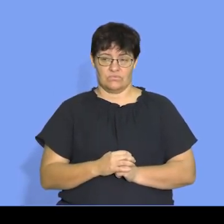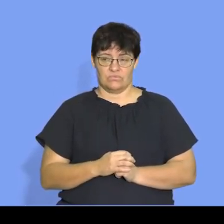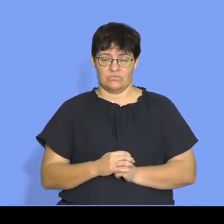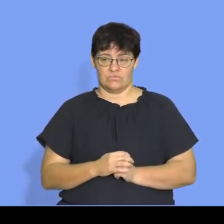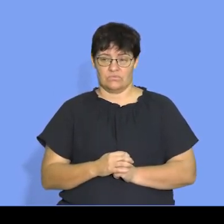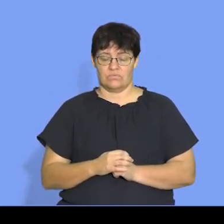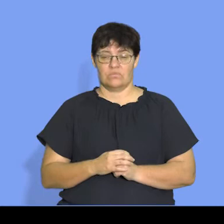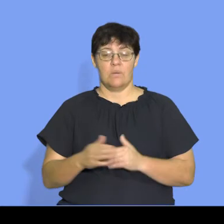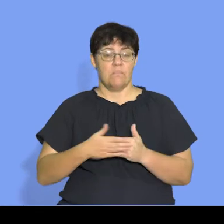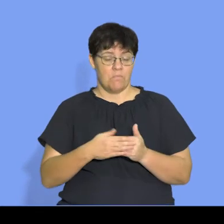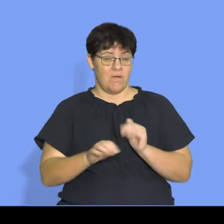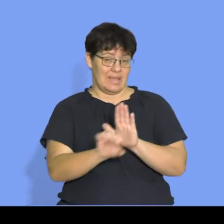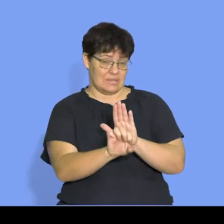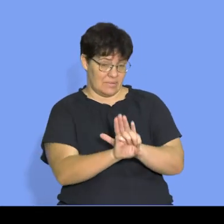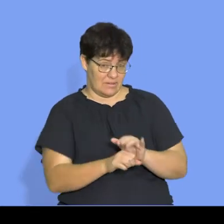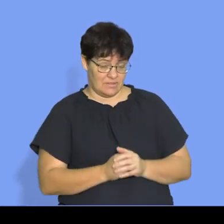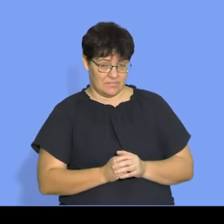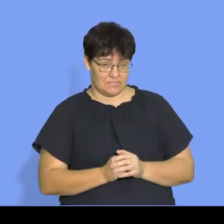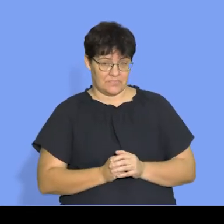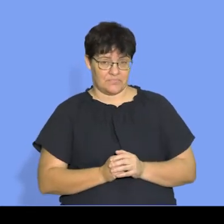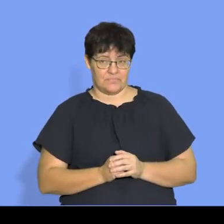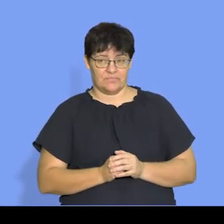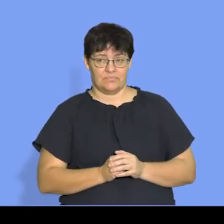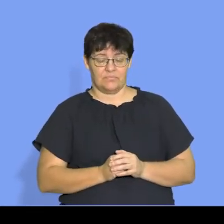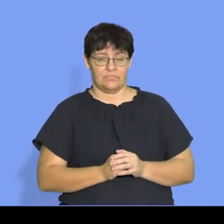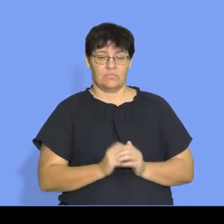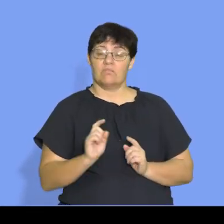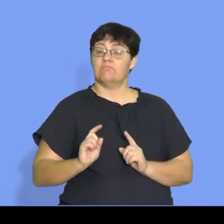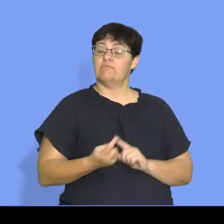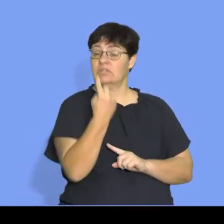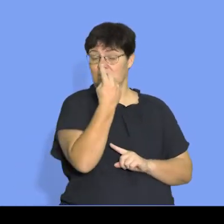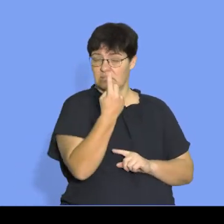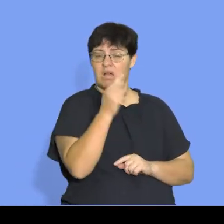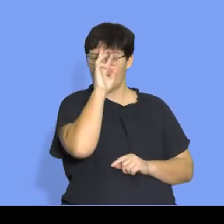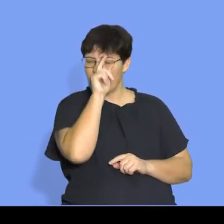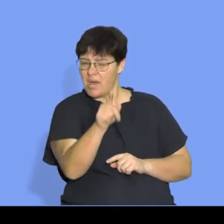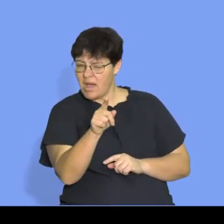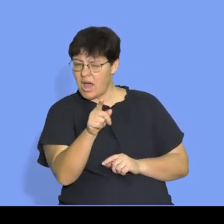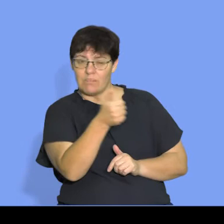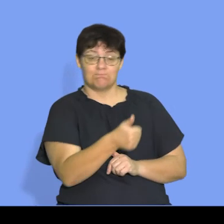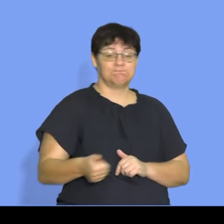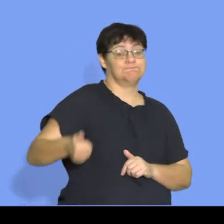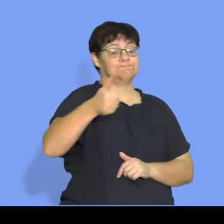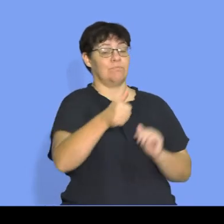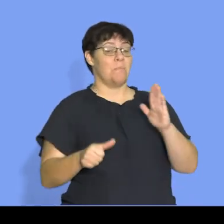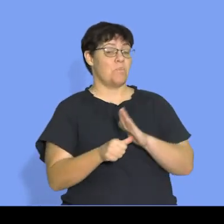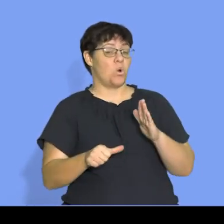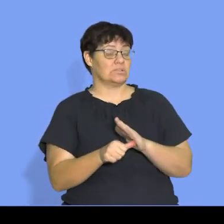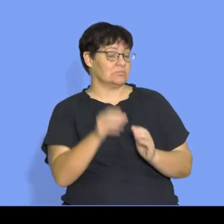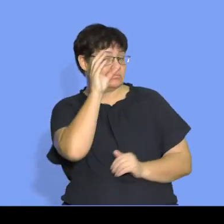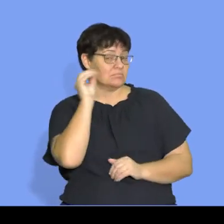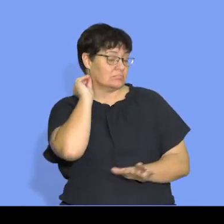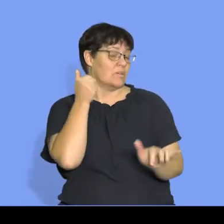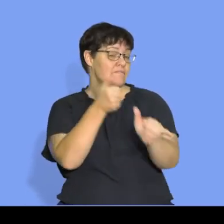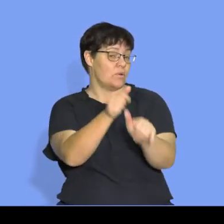Another example here will be, firstly, remember the main step that I said we always need to adhere to